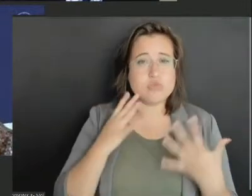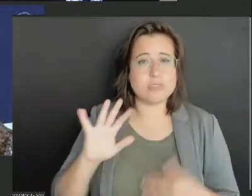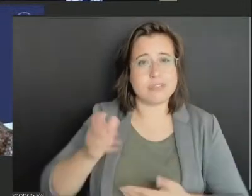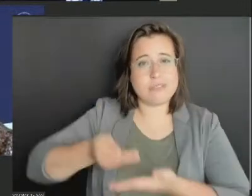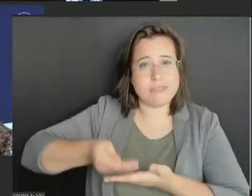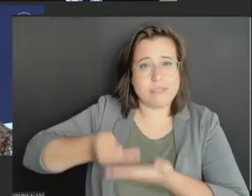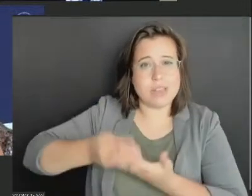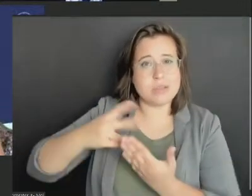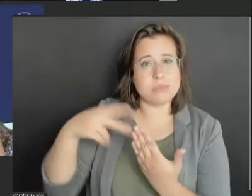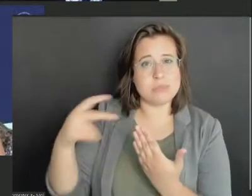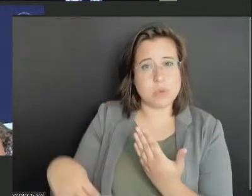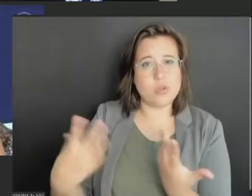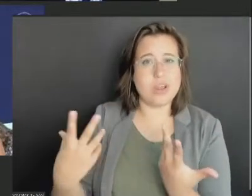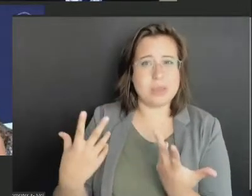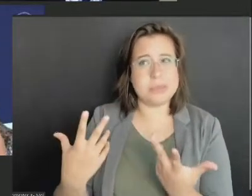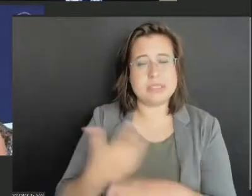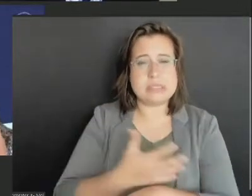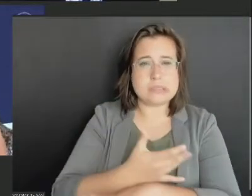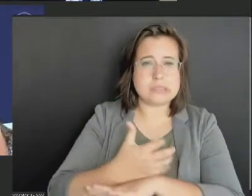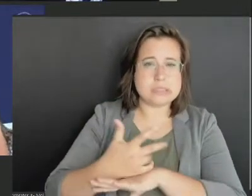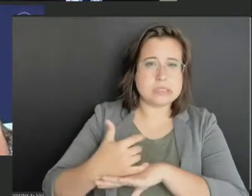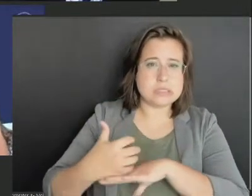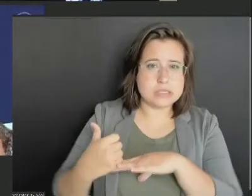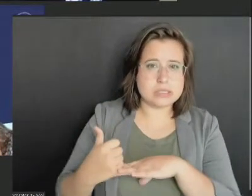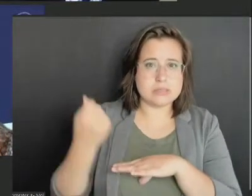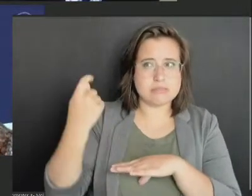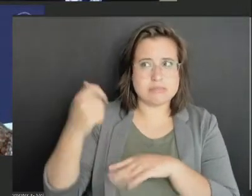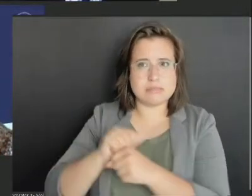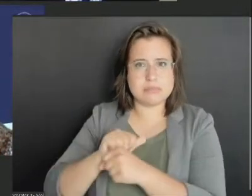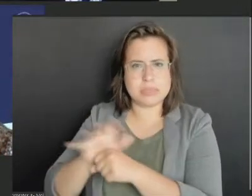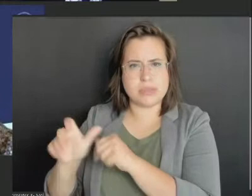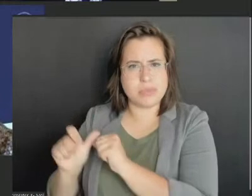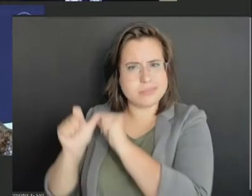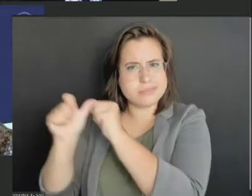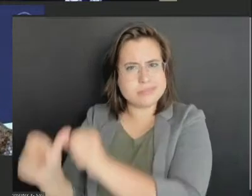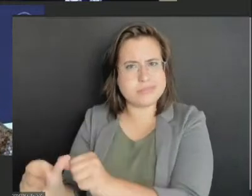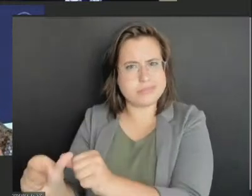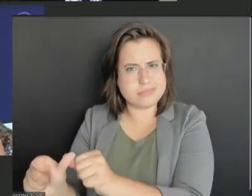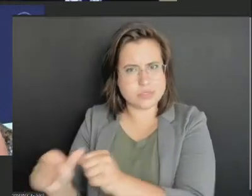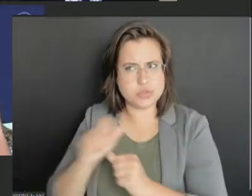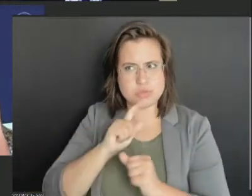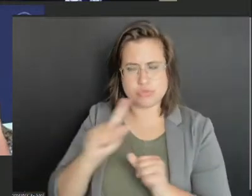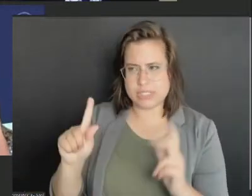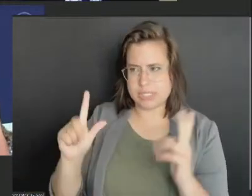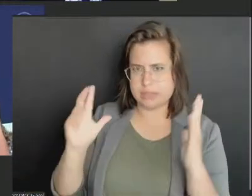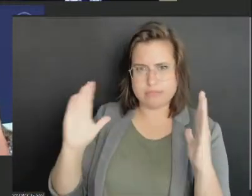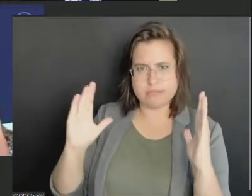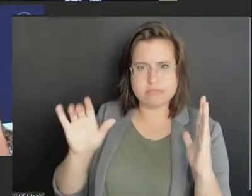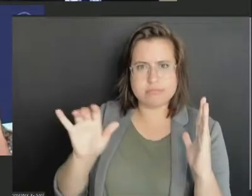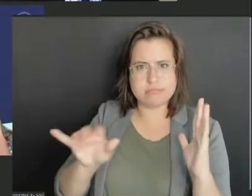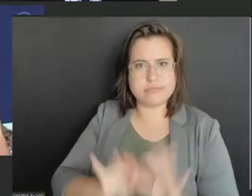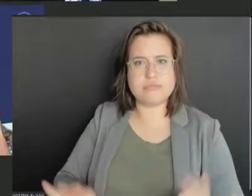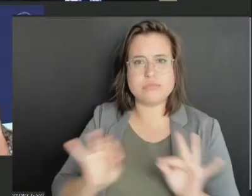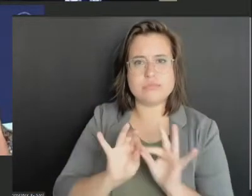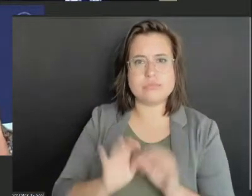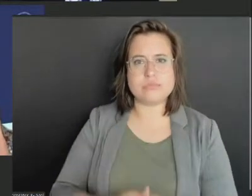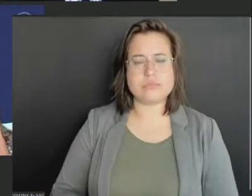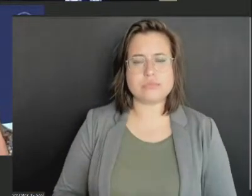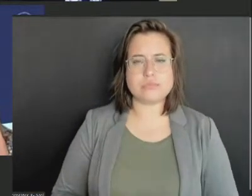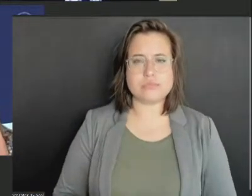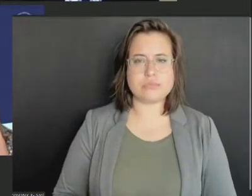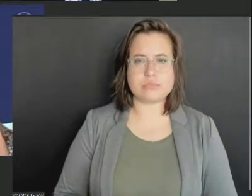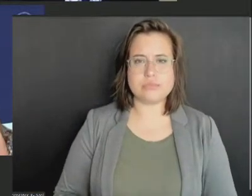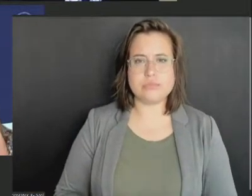are ending, even though the pandemic is not. So drawing attention to this is really important. We